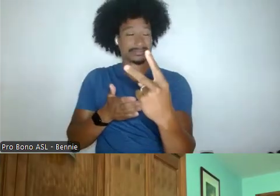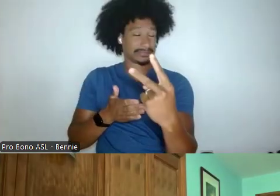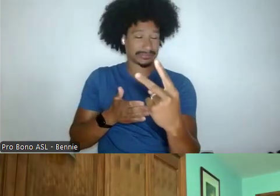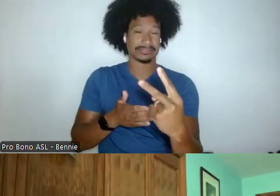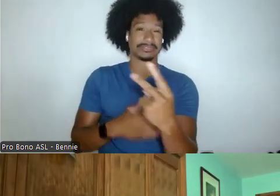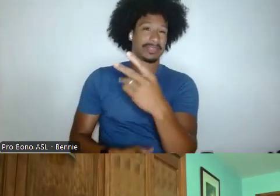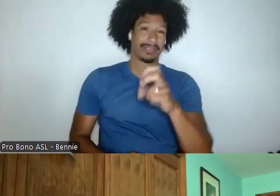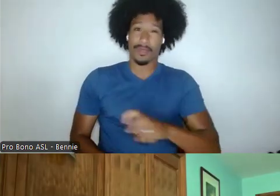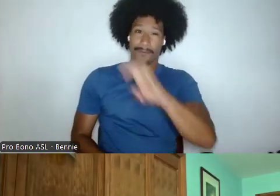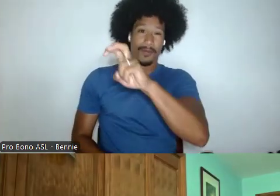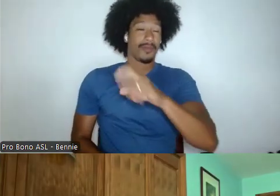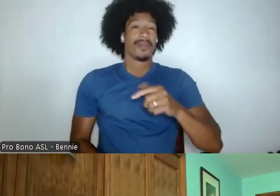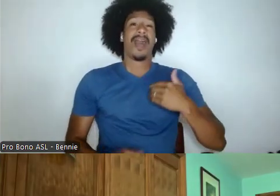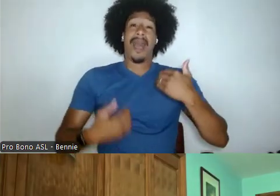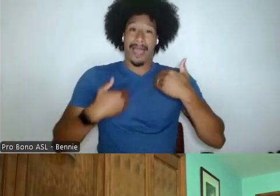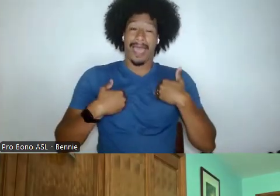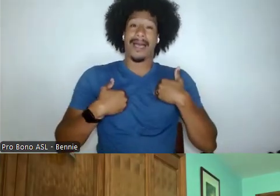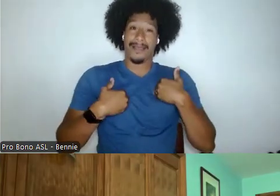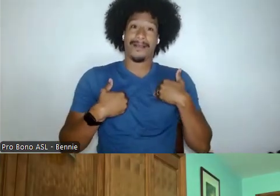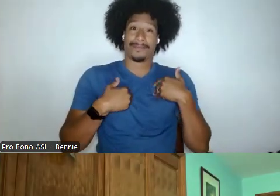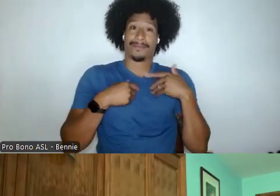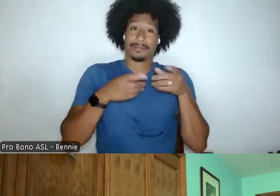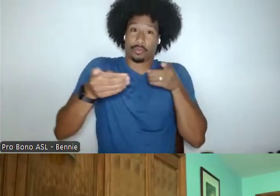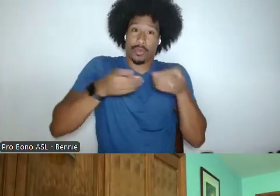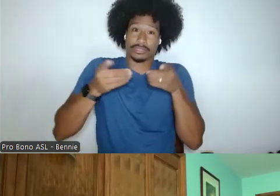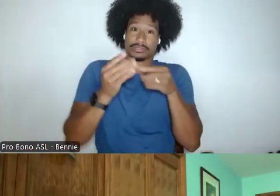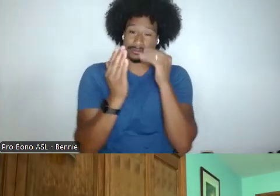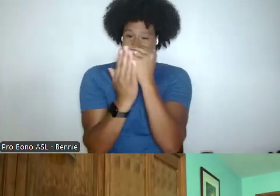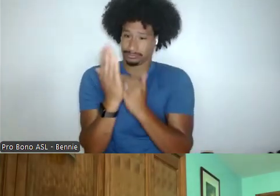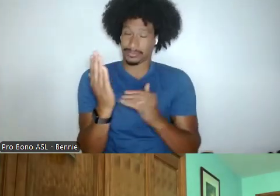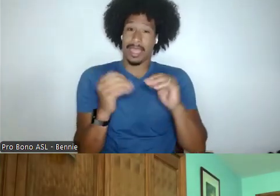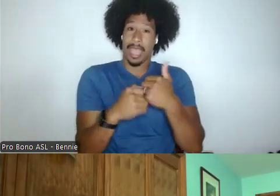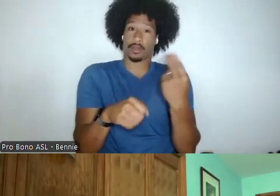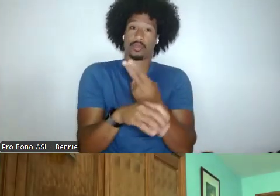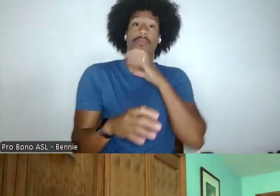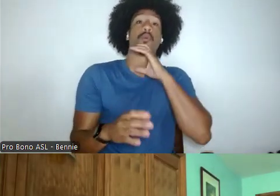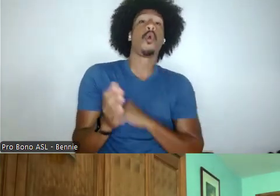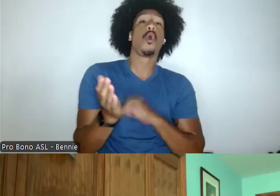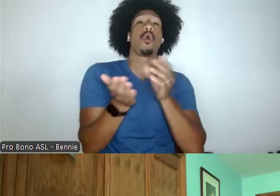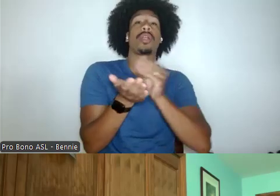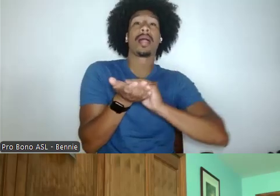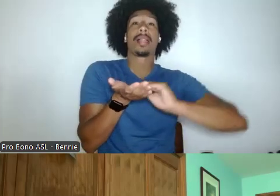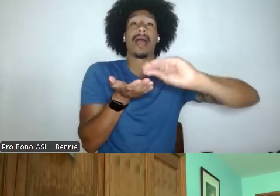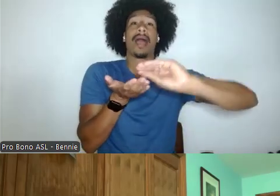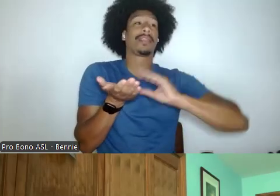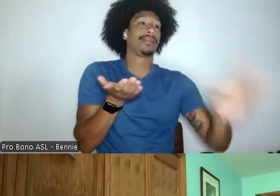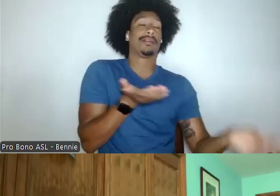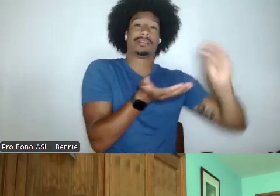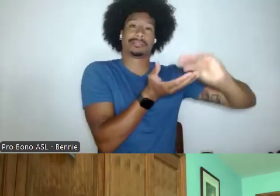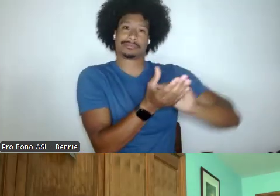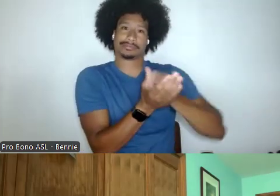I have the directions for how to put the old liner back into my socket. And so it's a two-person job. I call